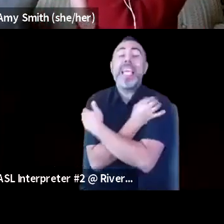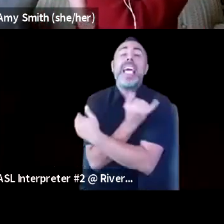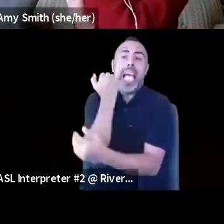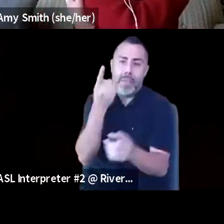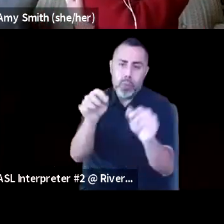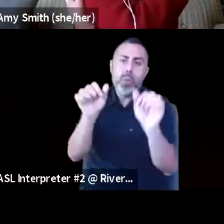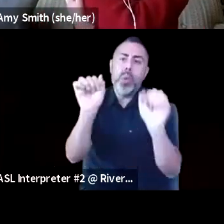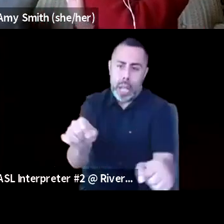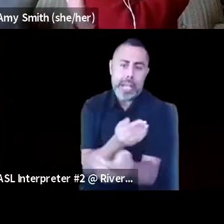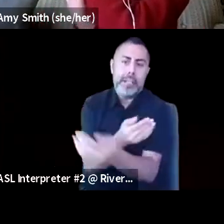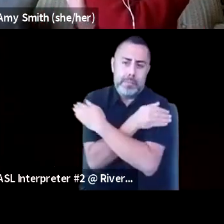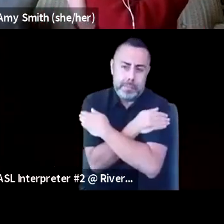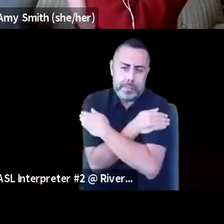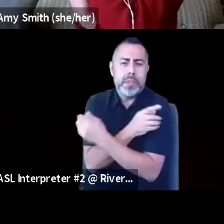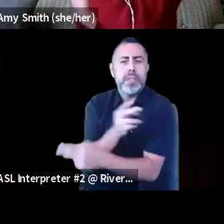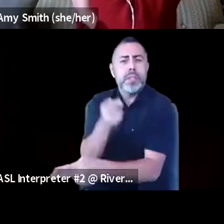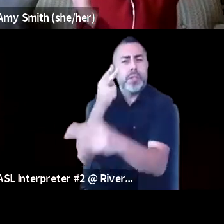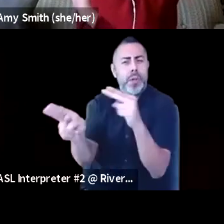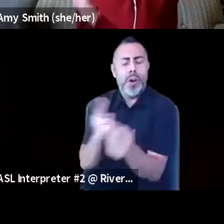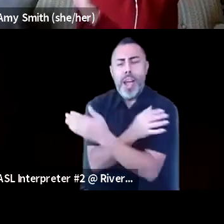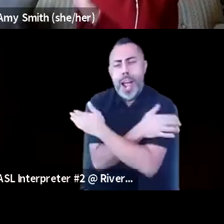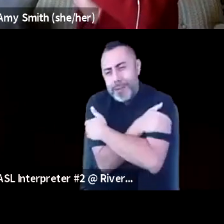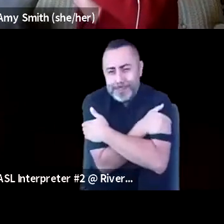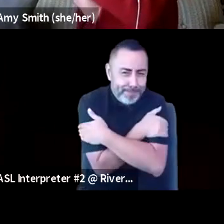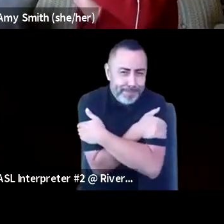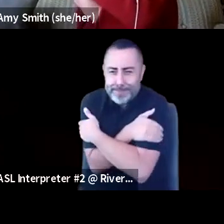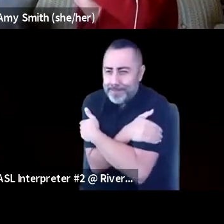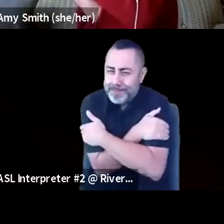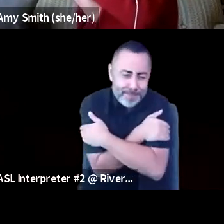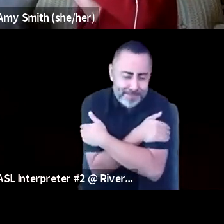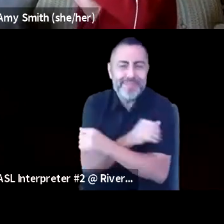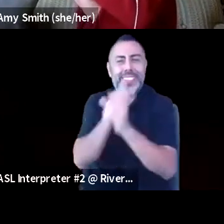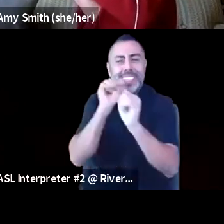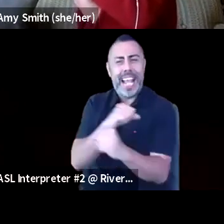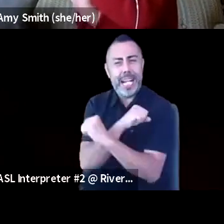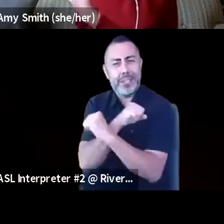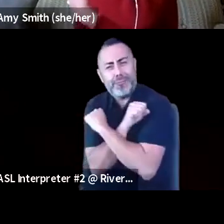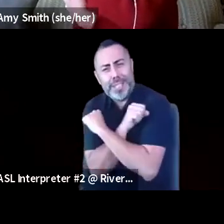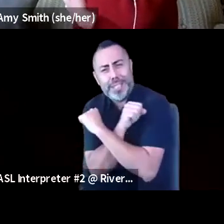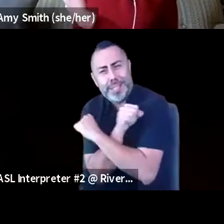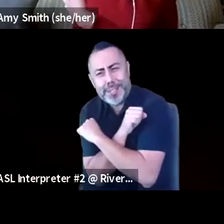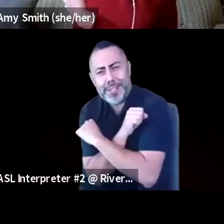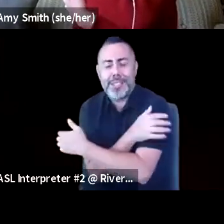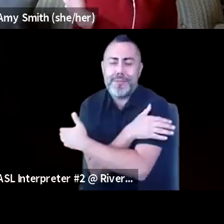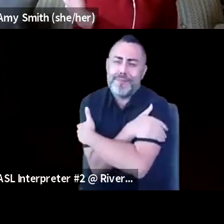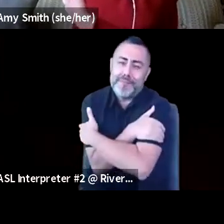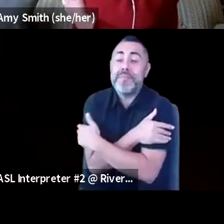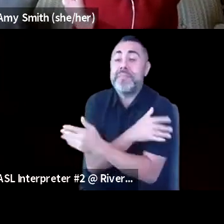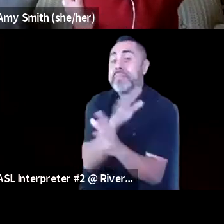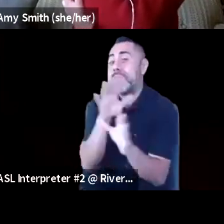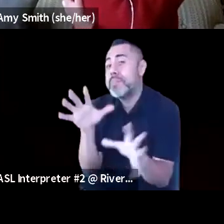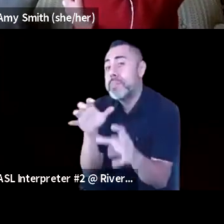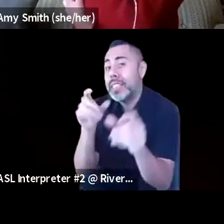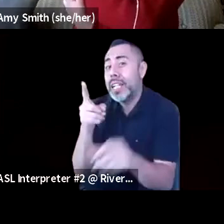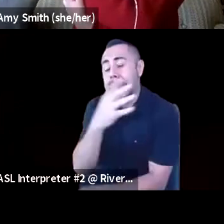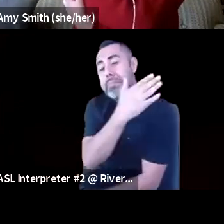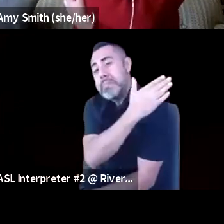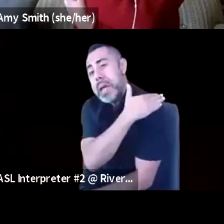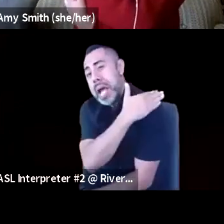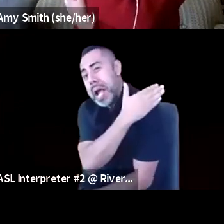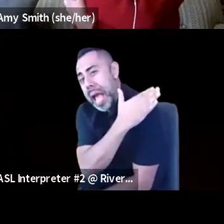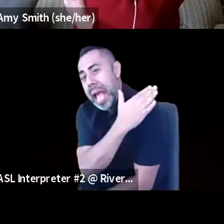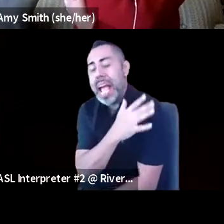just a moment, give a little self hug. You can squeeze, you can add a massage or a back pat if it